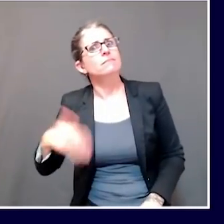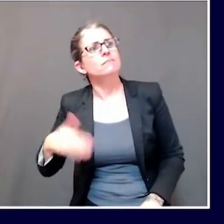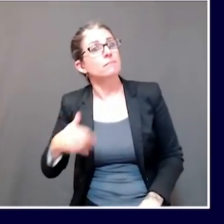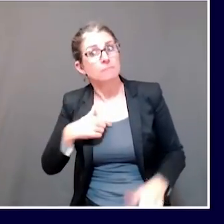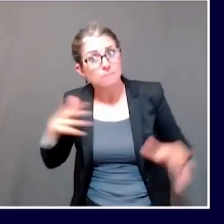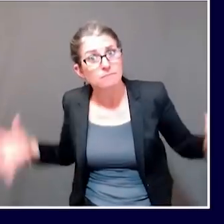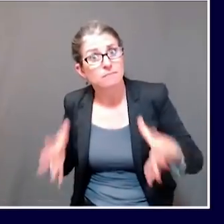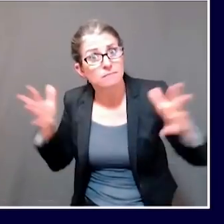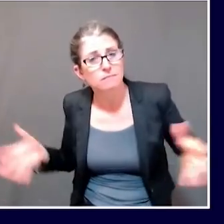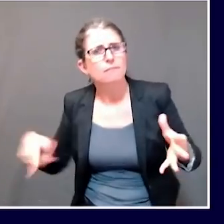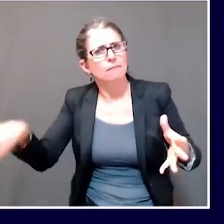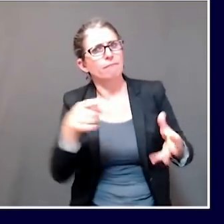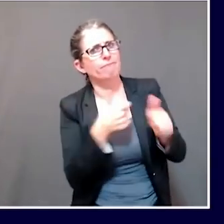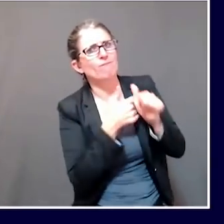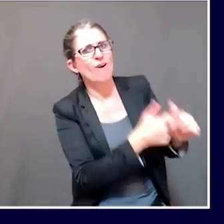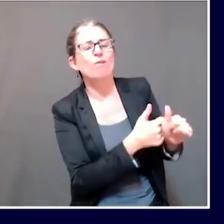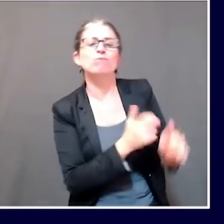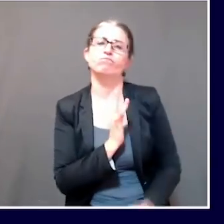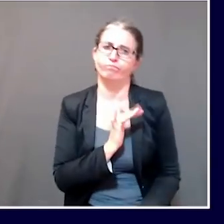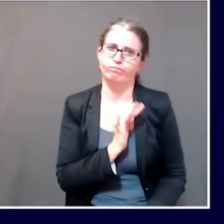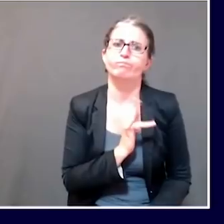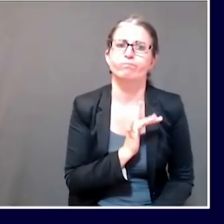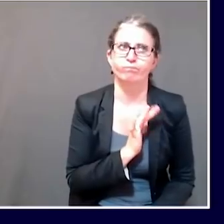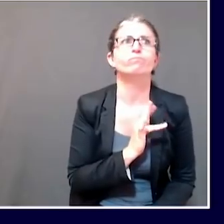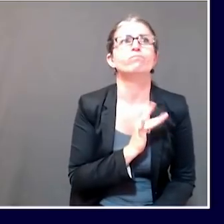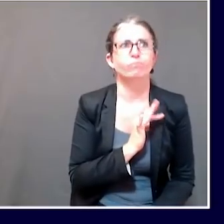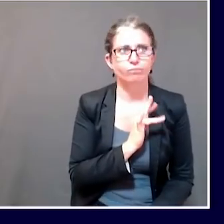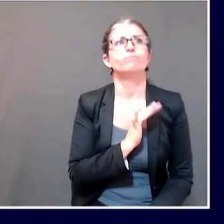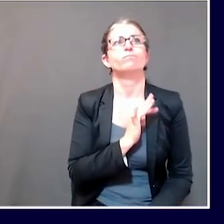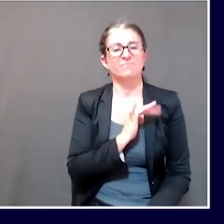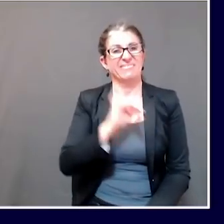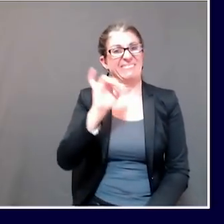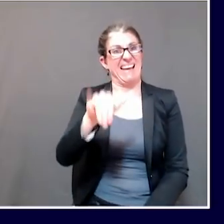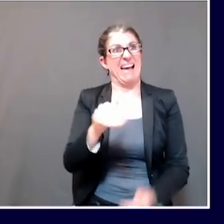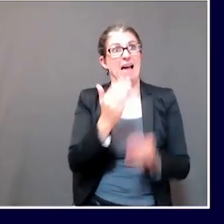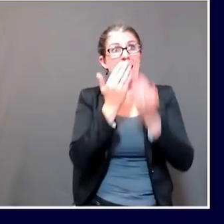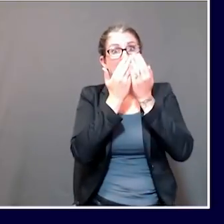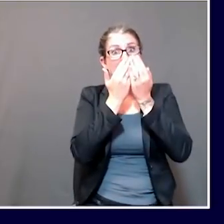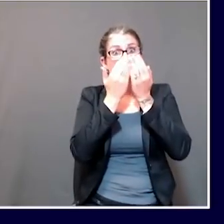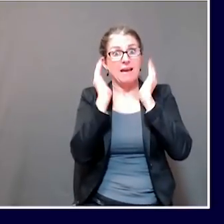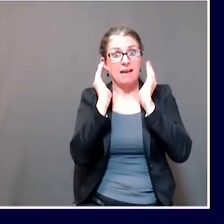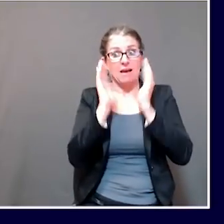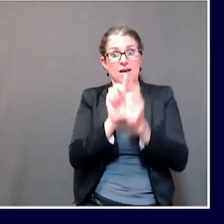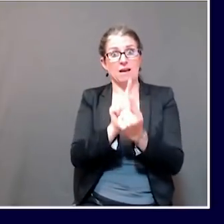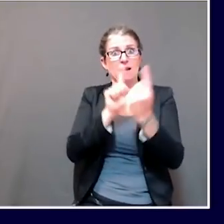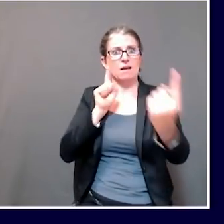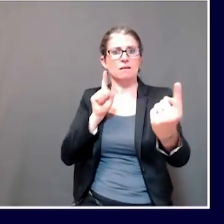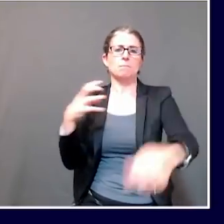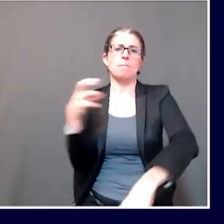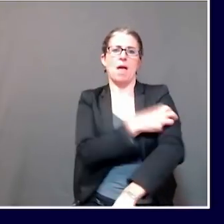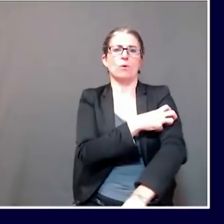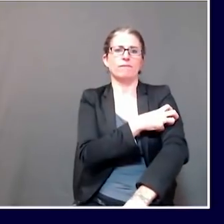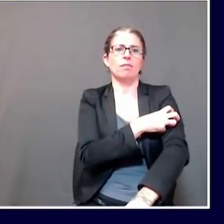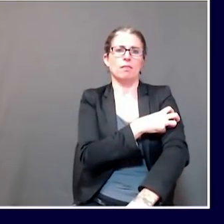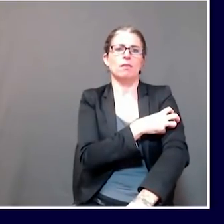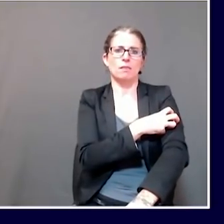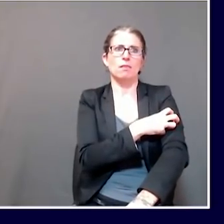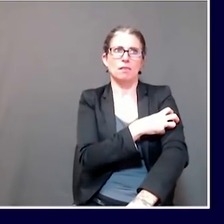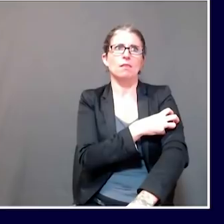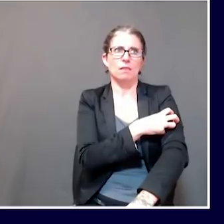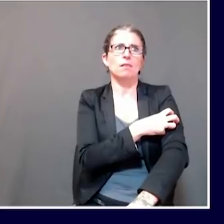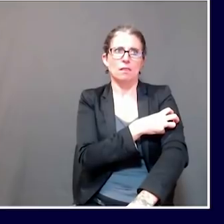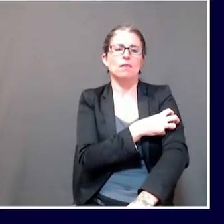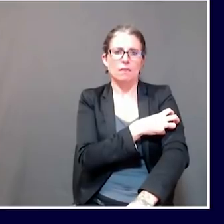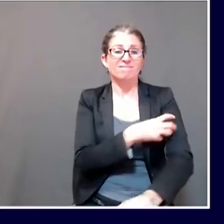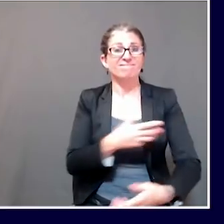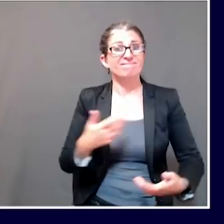Wearing a face covering and physically distancing yourself from another person require fundamental shifts